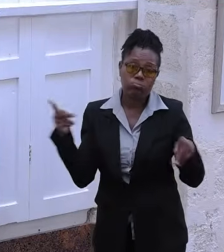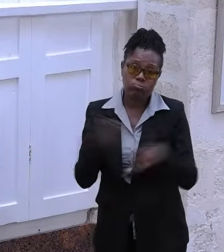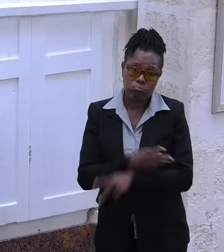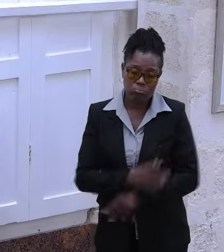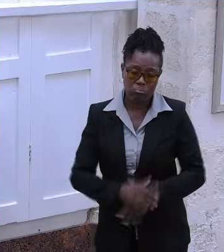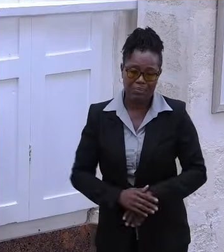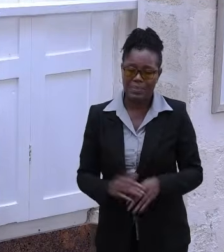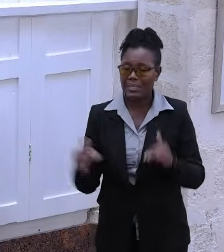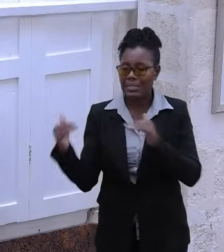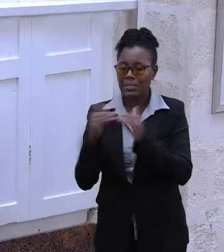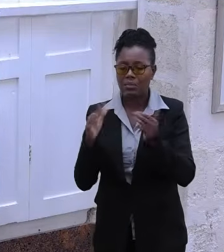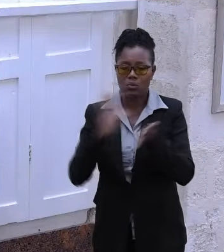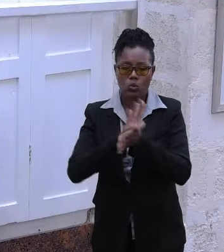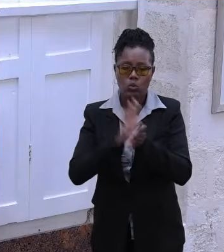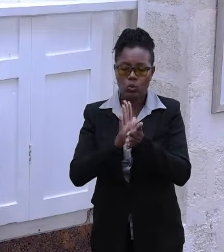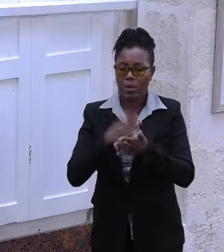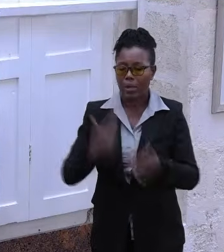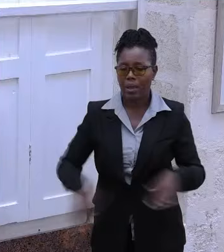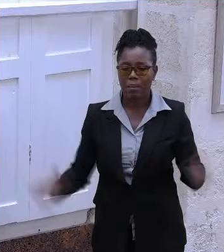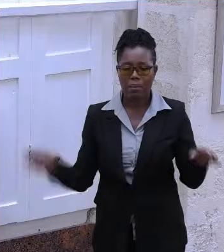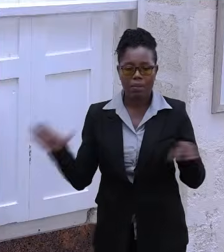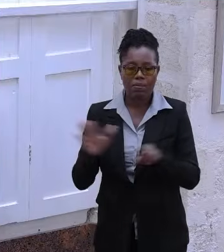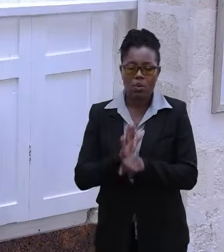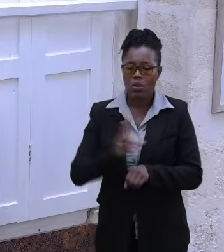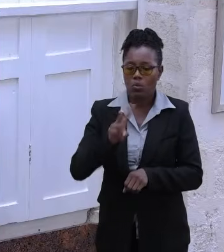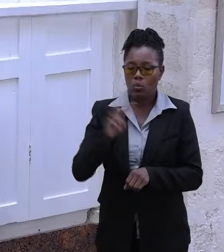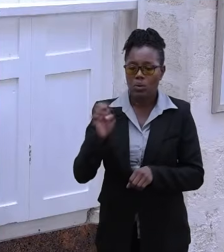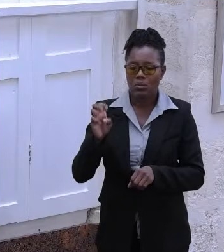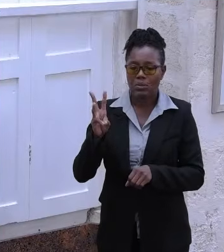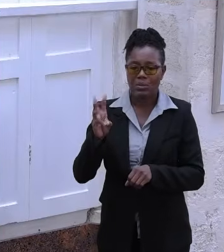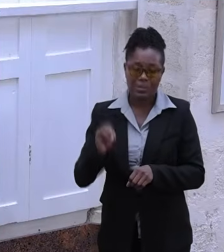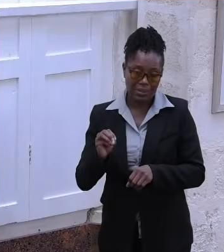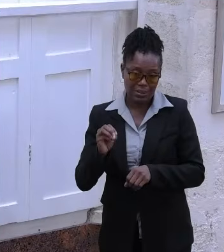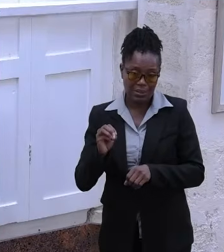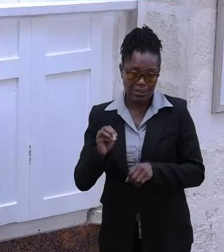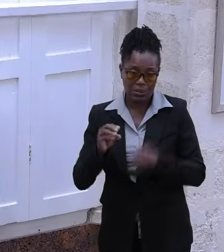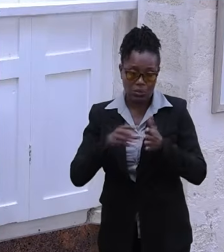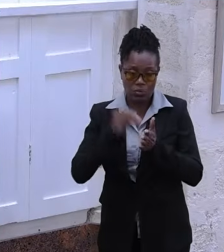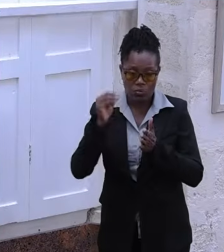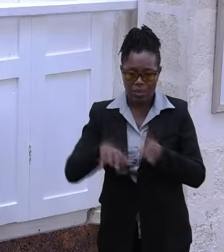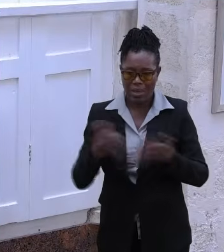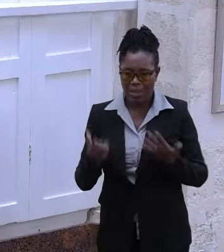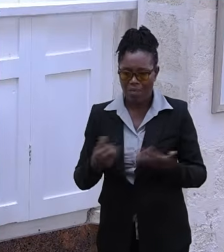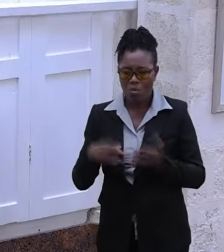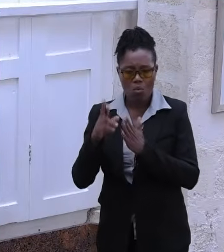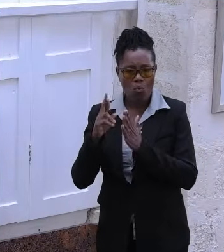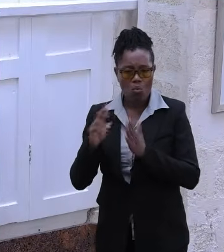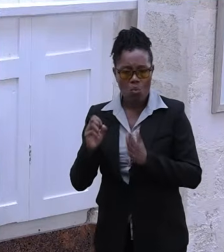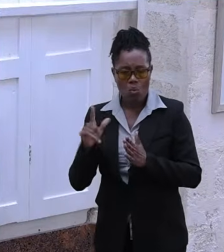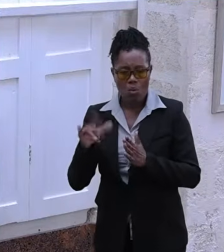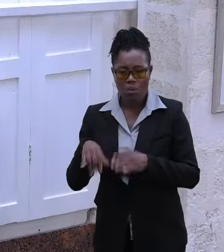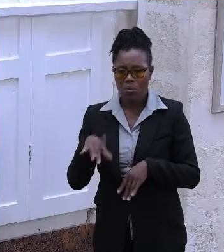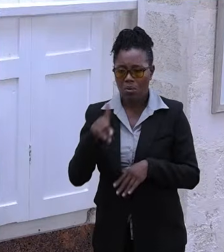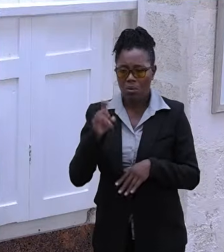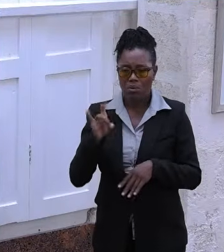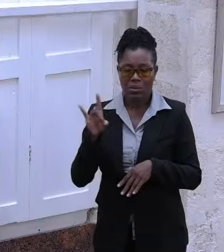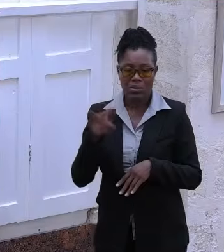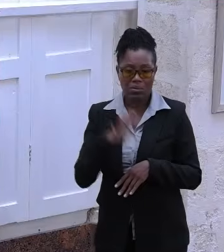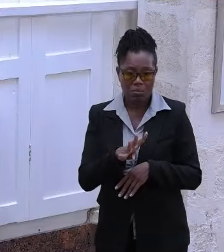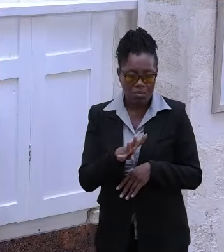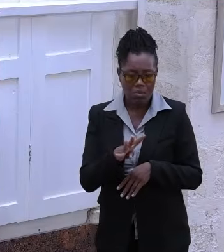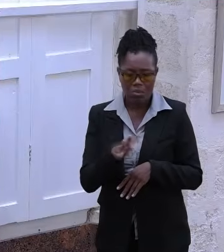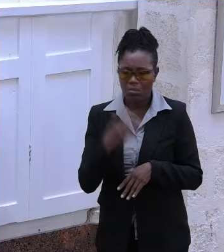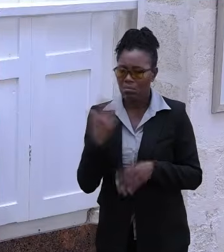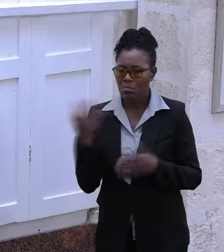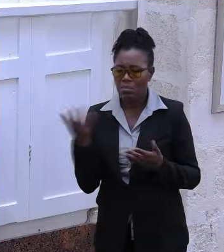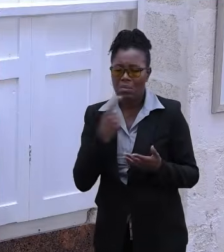that can carry up to 200 students that only have a roll of around 84, what is that telling you? So therefore, however you look